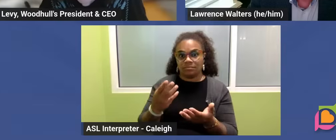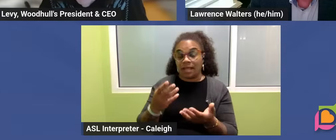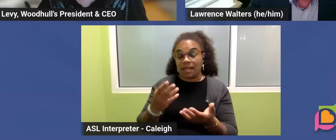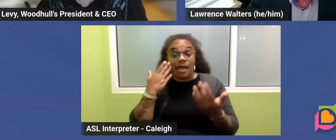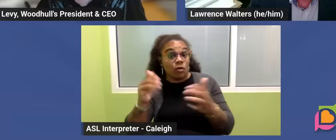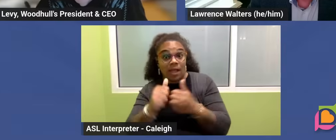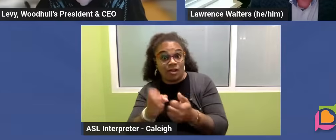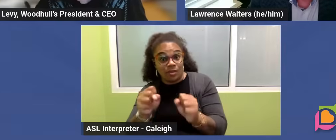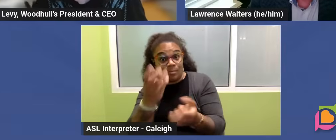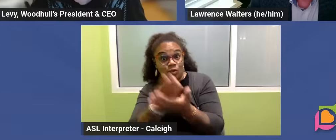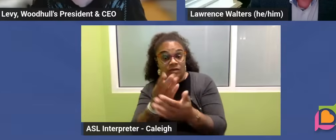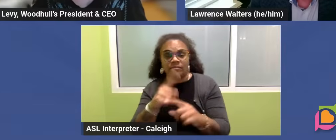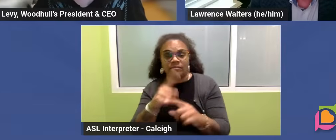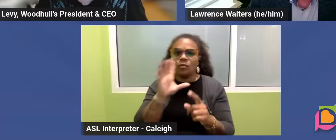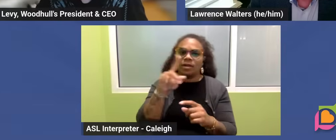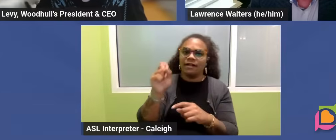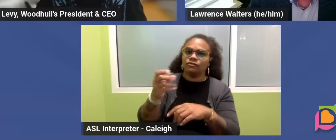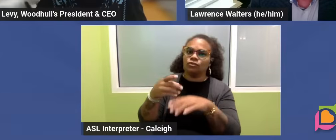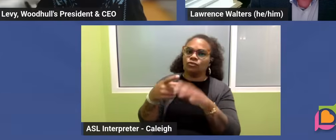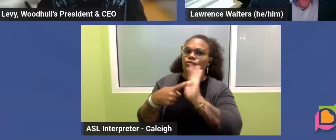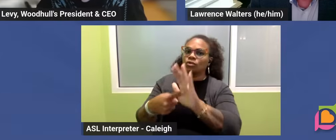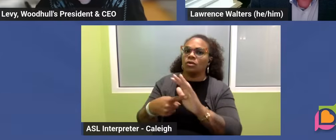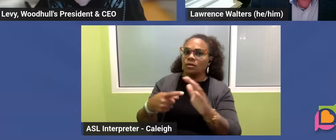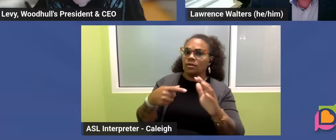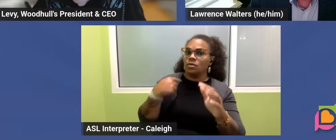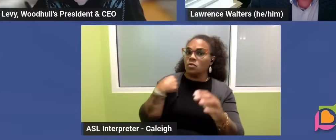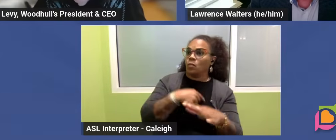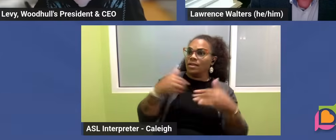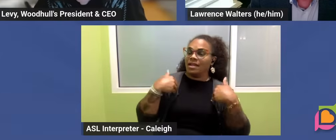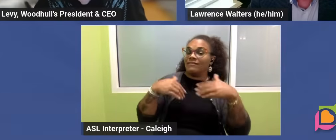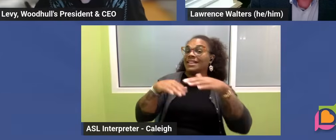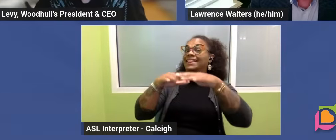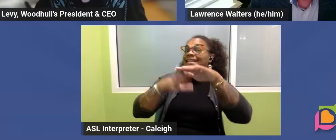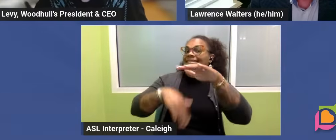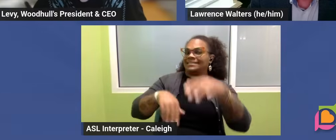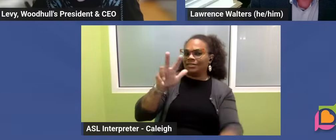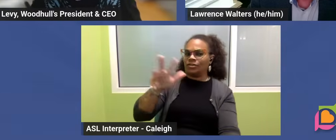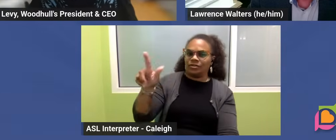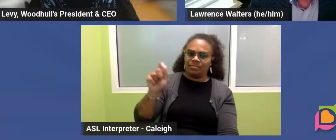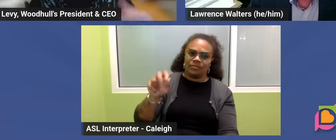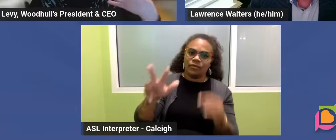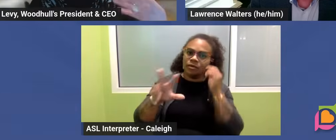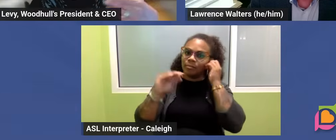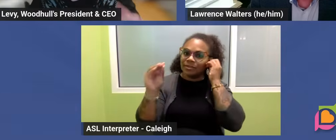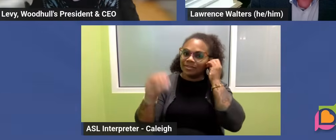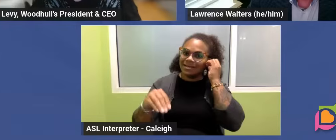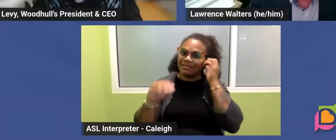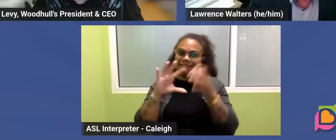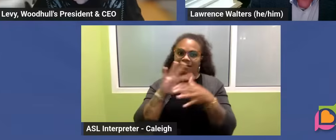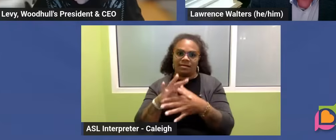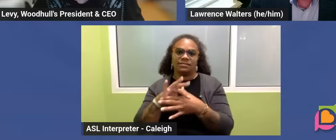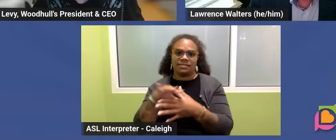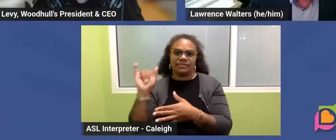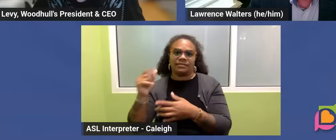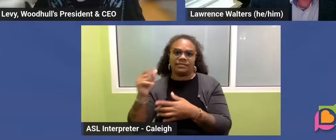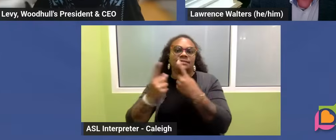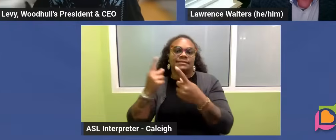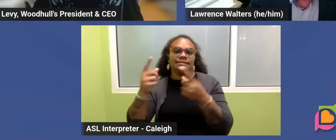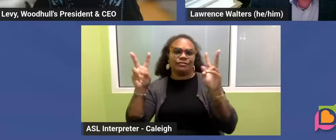have 33 1/3, less than 33 1/3% content that meets sexual